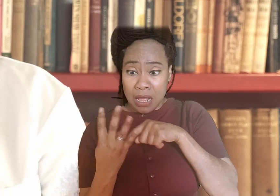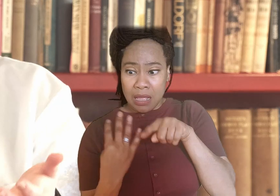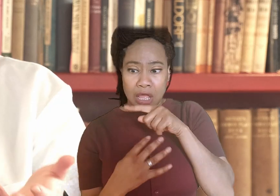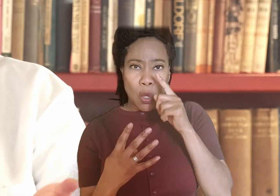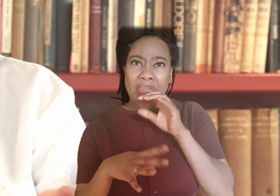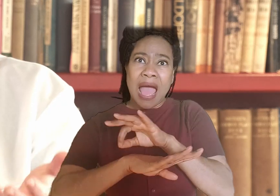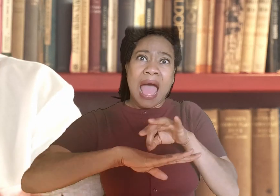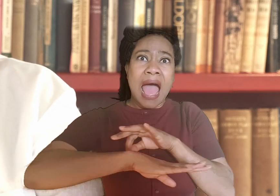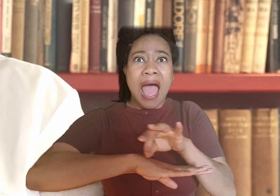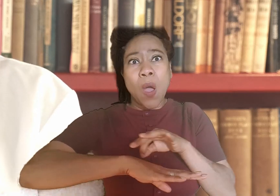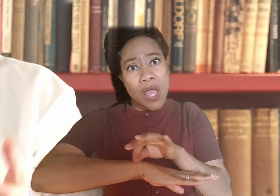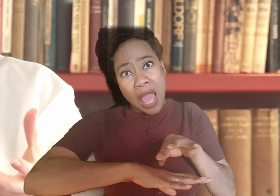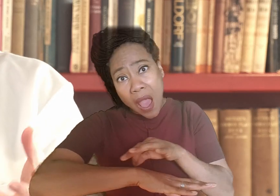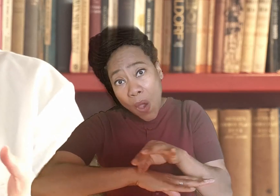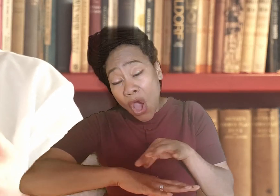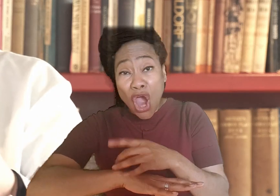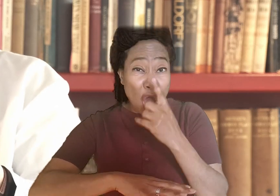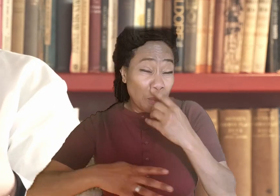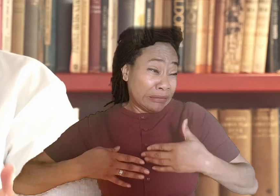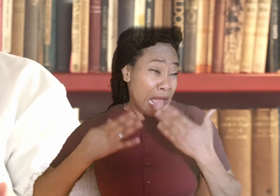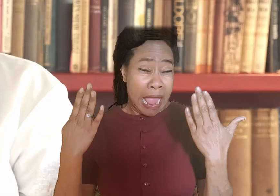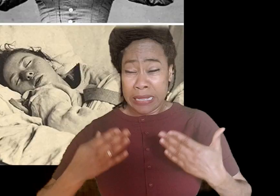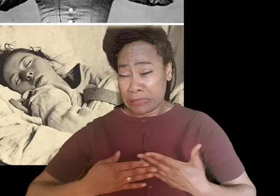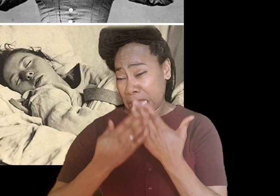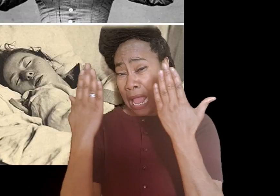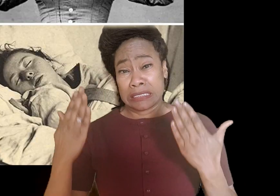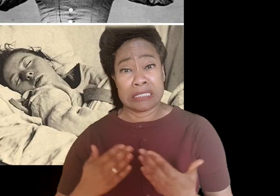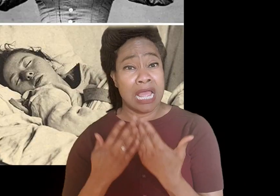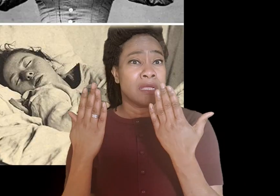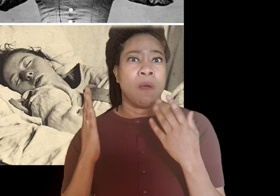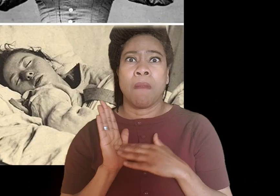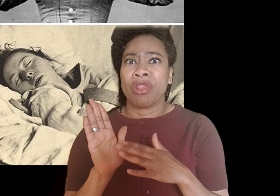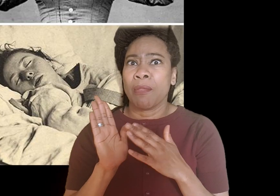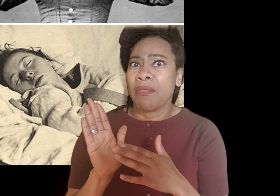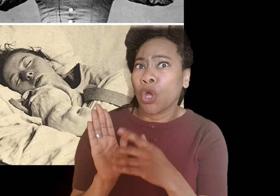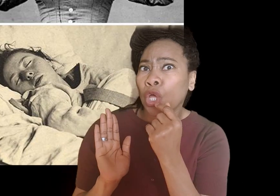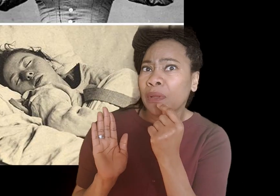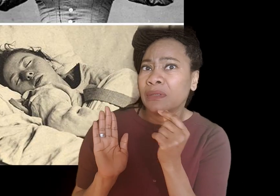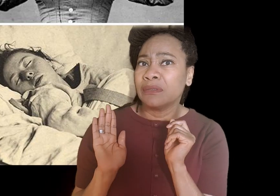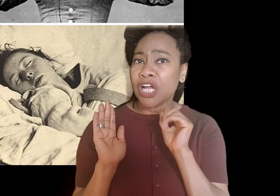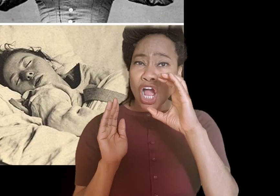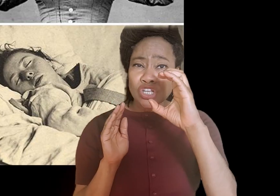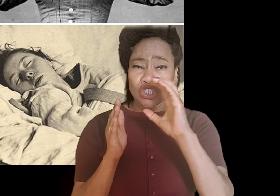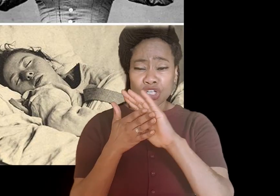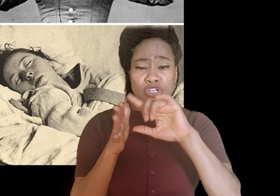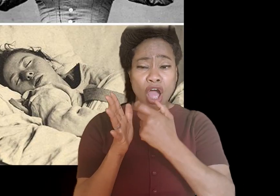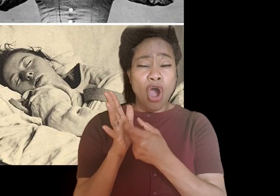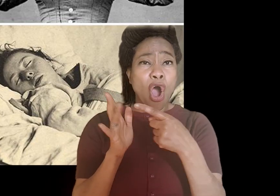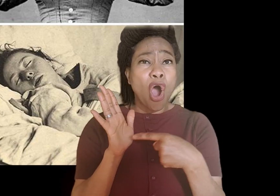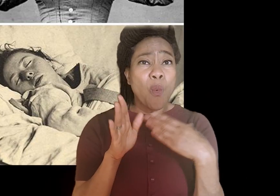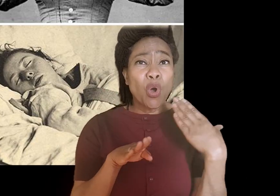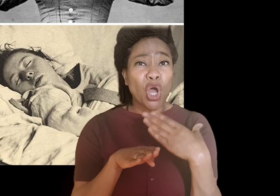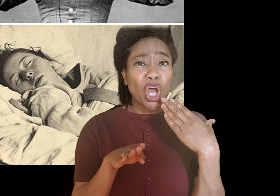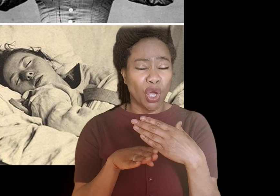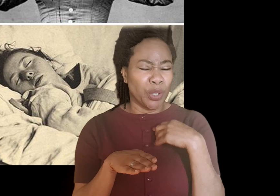and the hysterical attacks themselves could last days or even months. We know so much about Charcot's work because it was so very